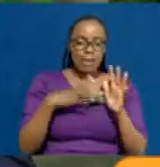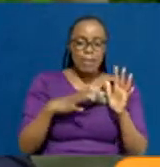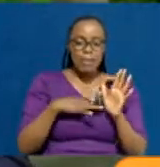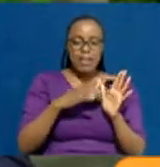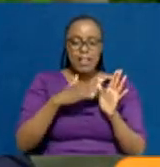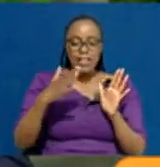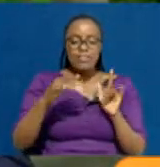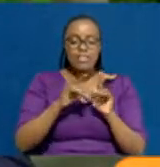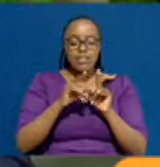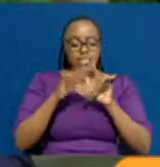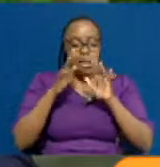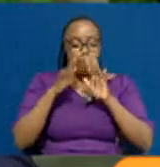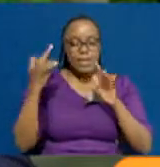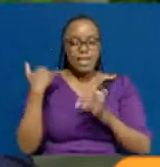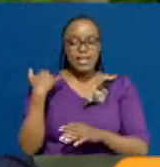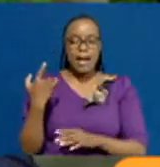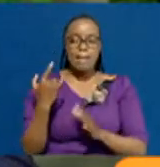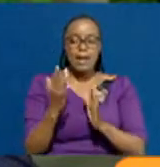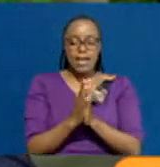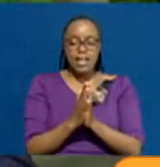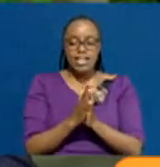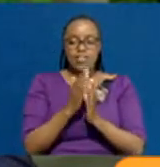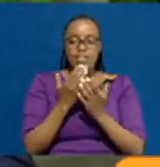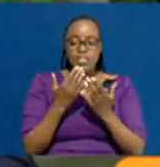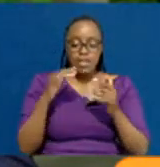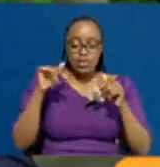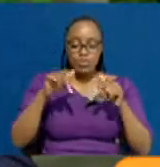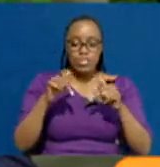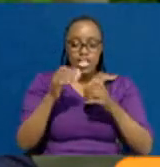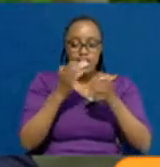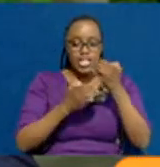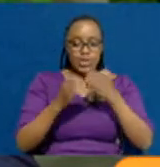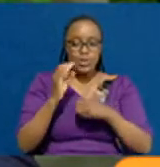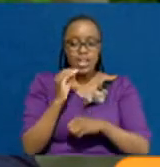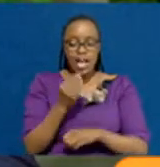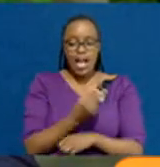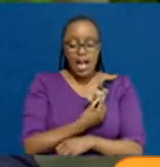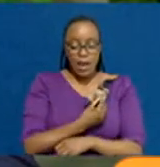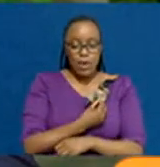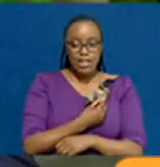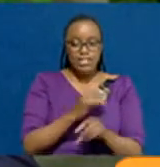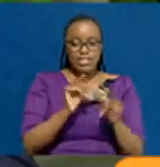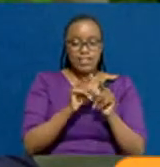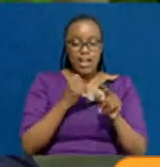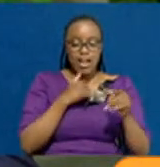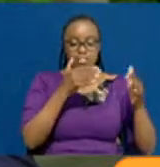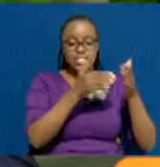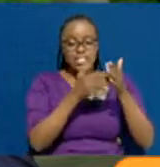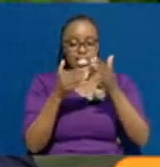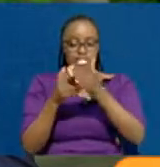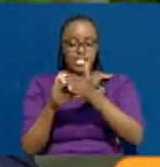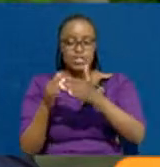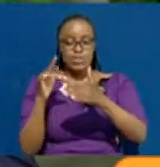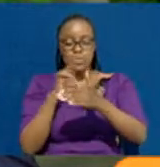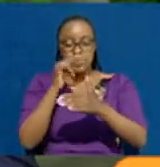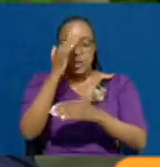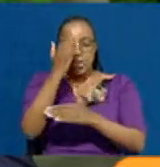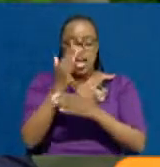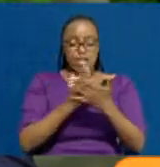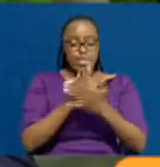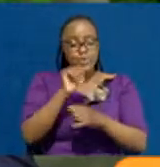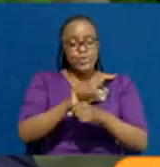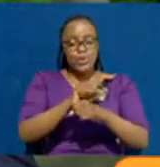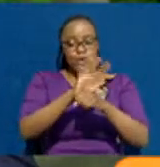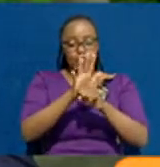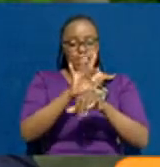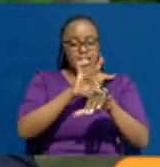very significant number. And there are economies that to date are still under restriction because of COVID-19.